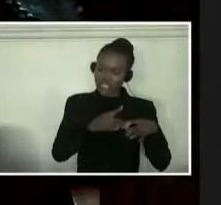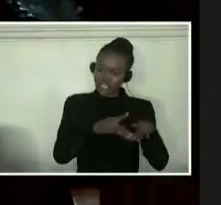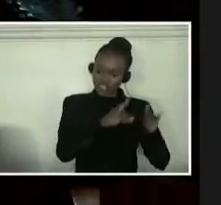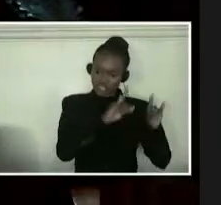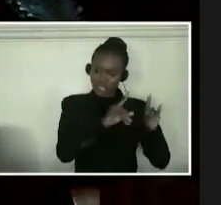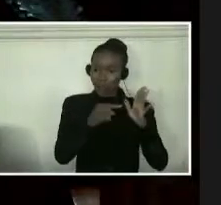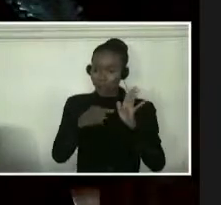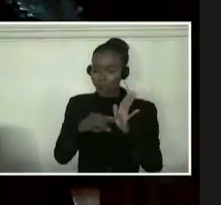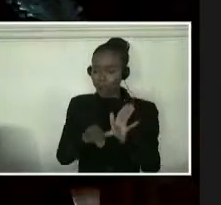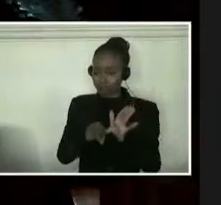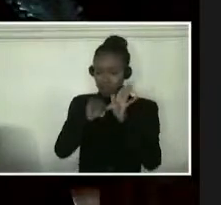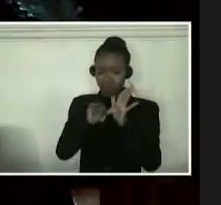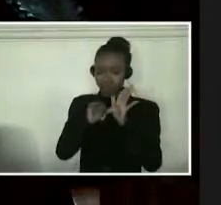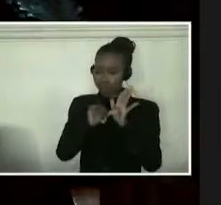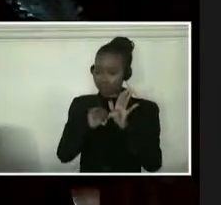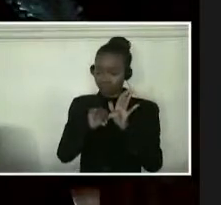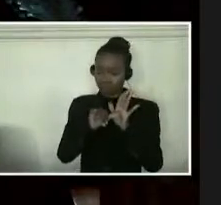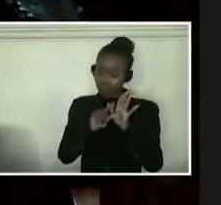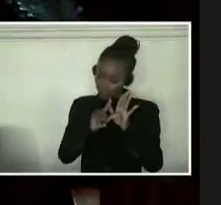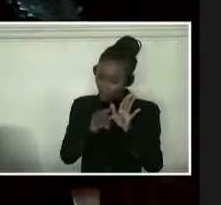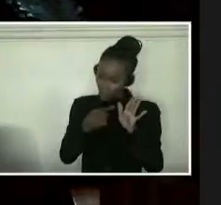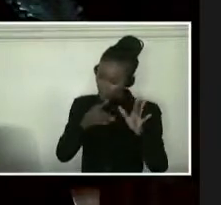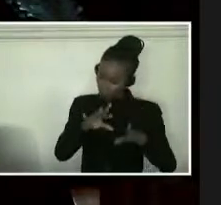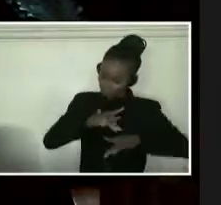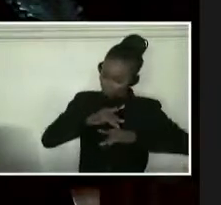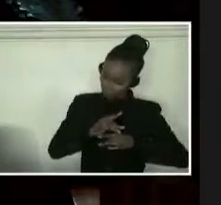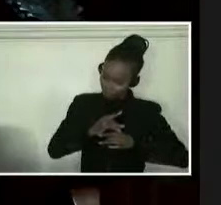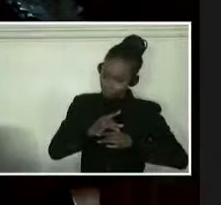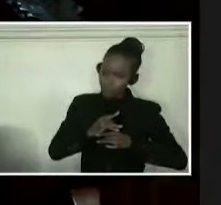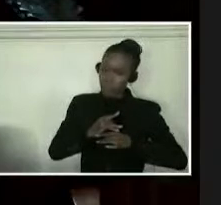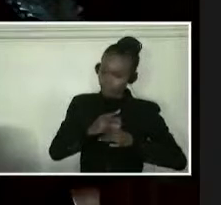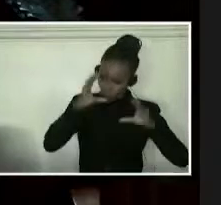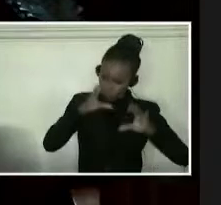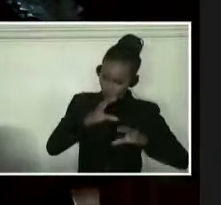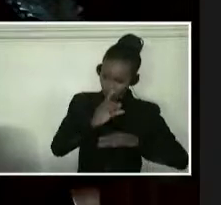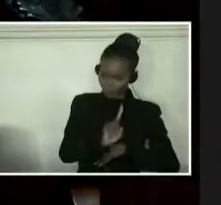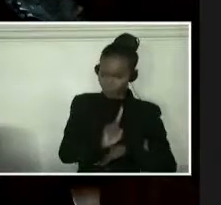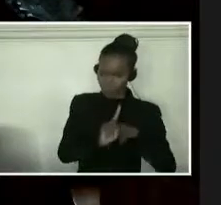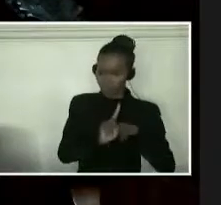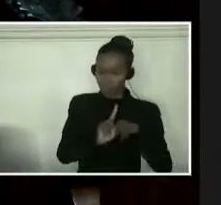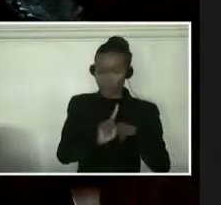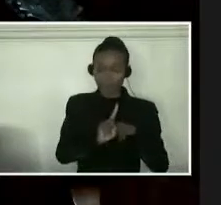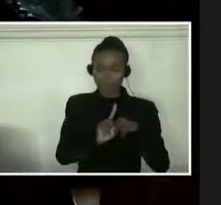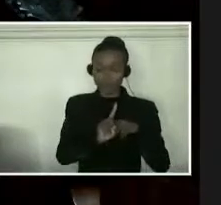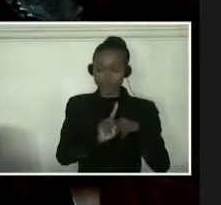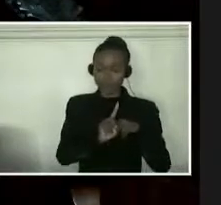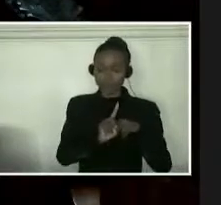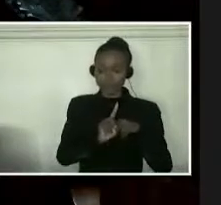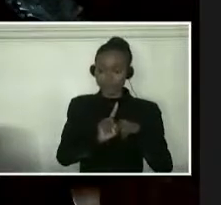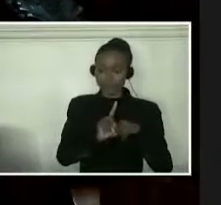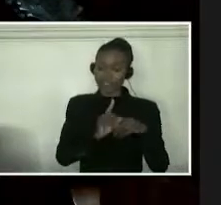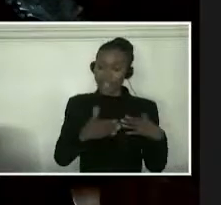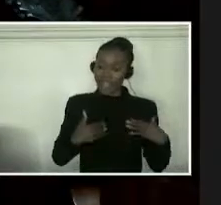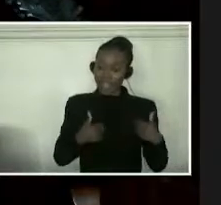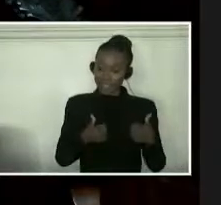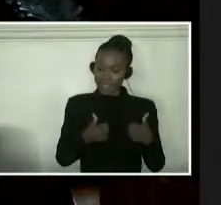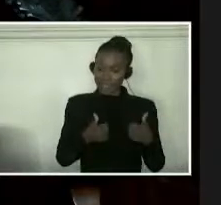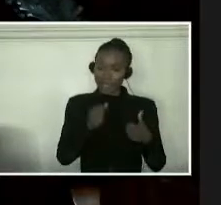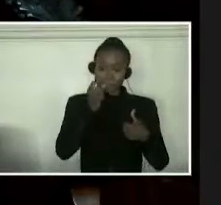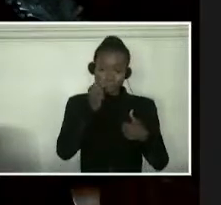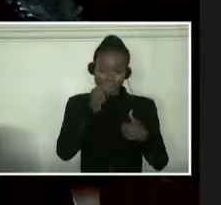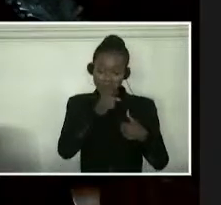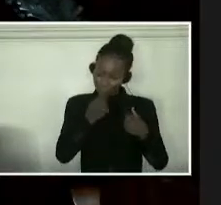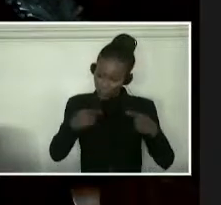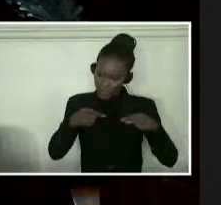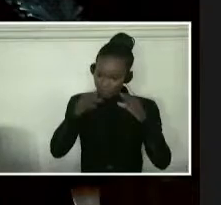made a commitment to focus on uh was when we when we commenced office was the health of men we took a